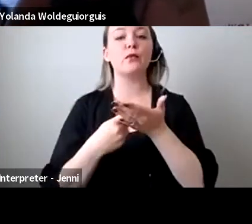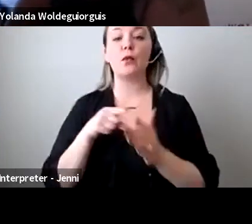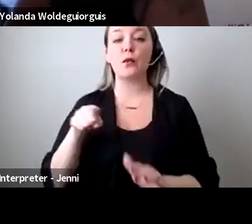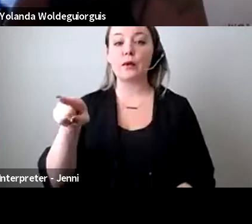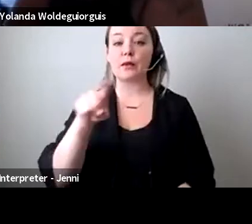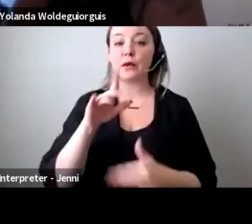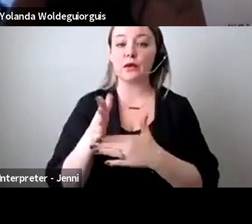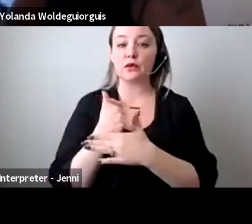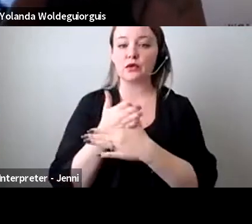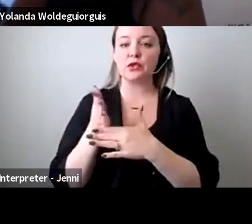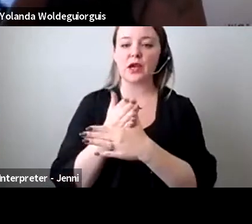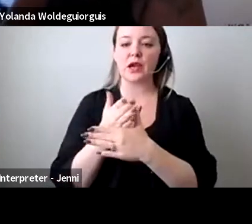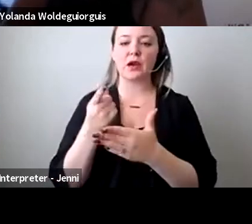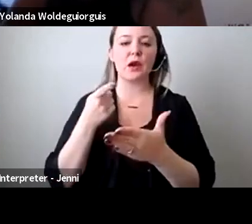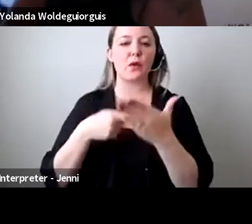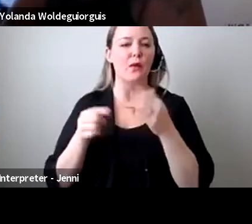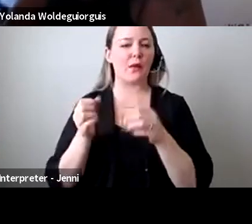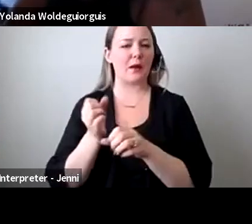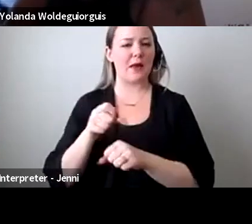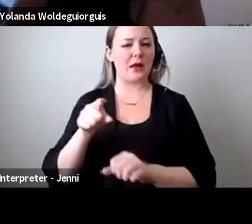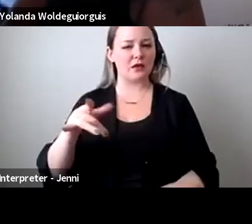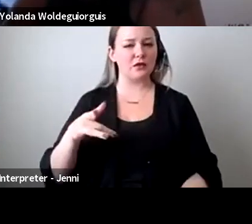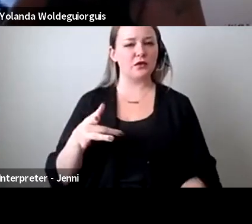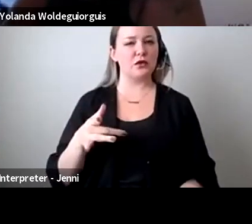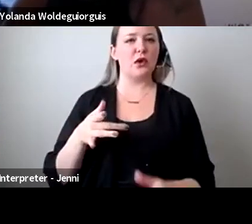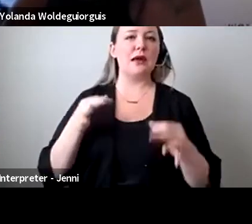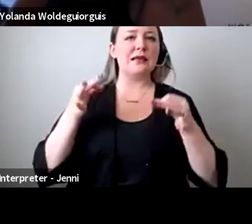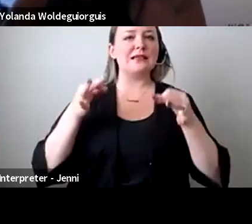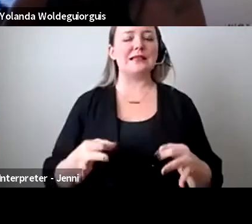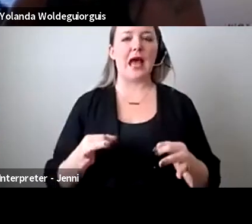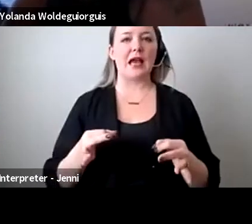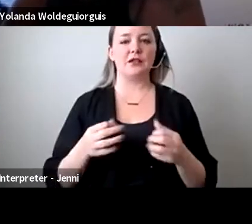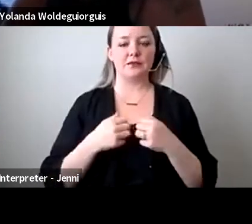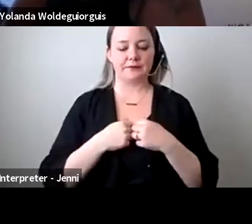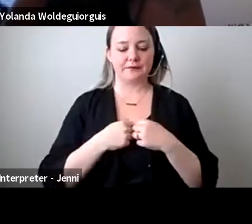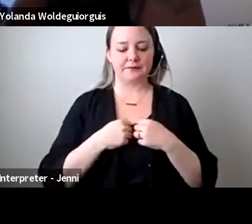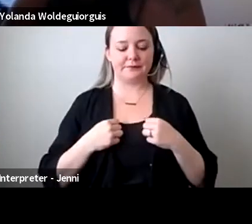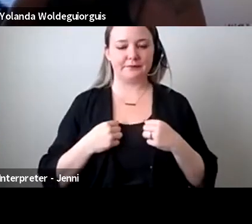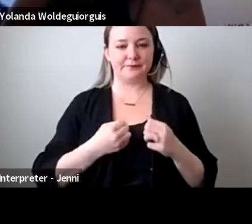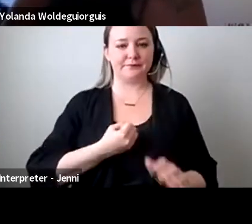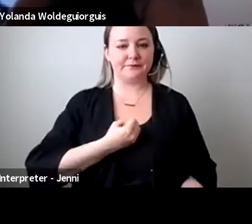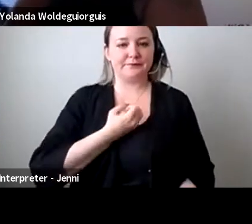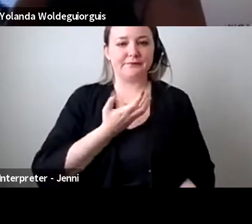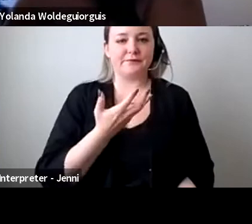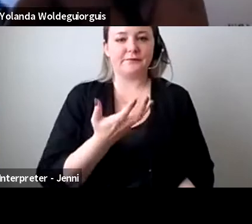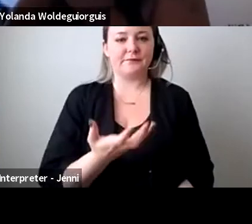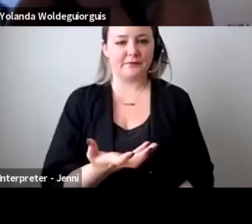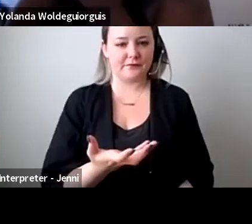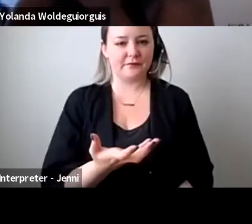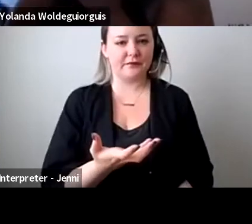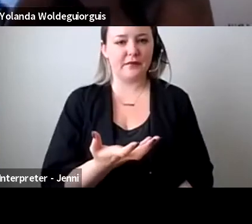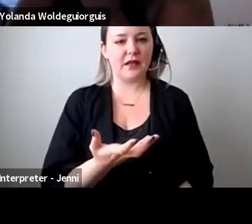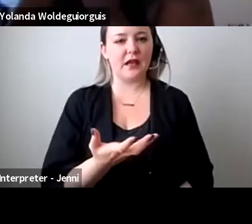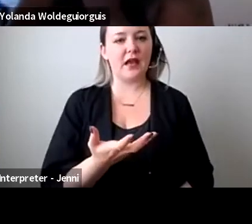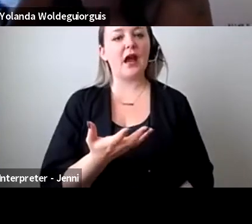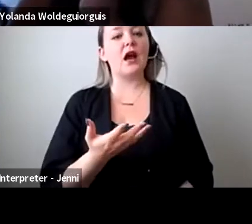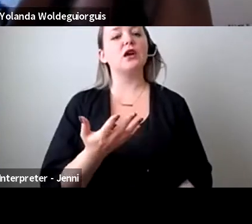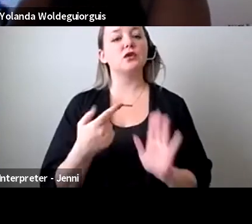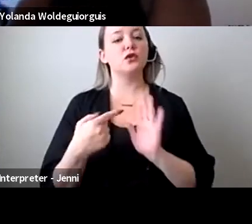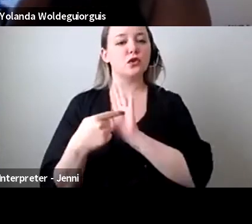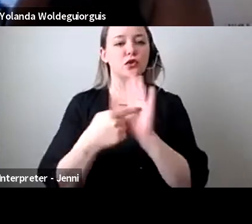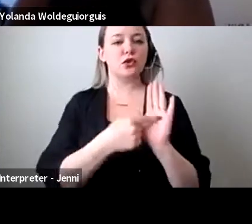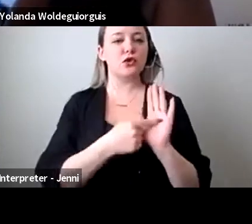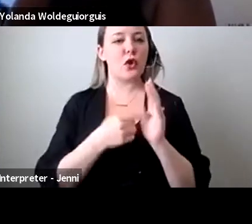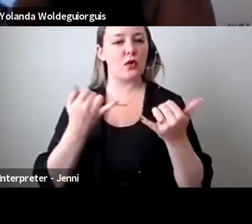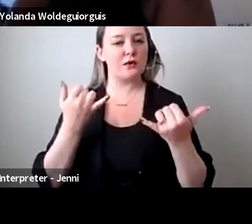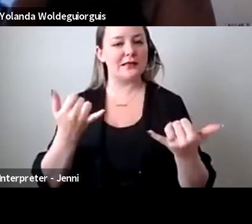sharing what made you decide to be so vulnerable, to bare your souls, to be spotlighted in this